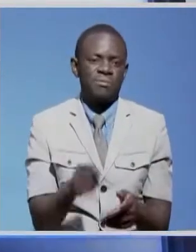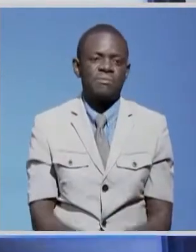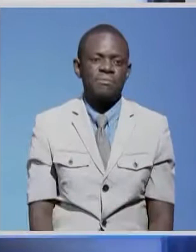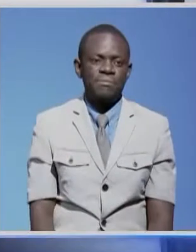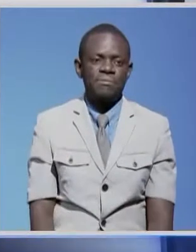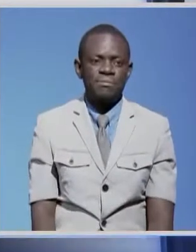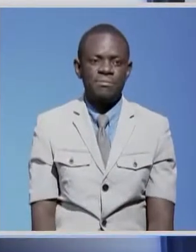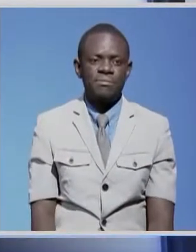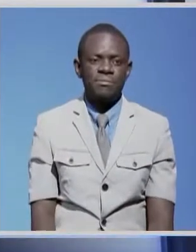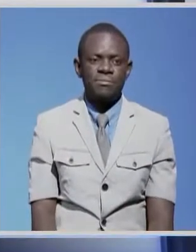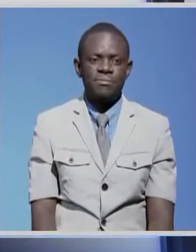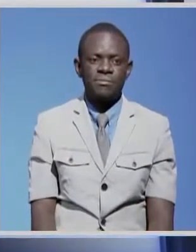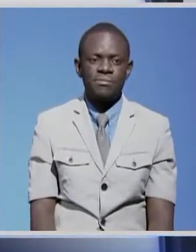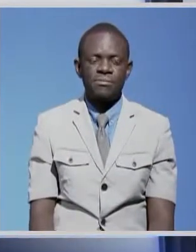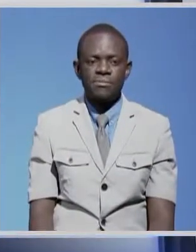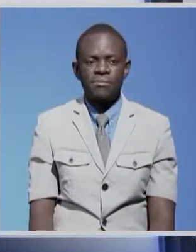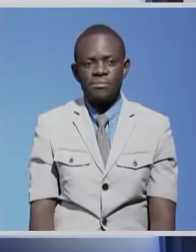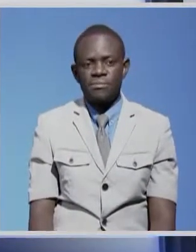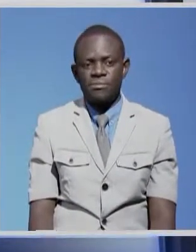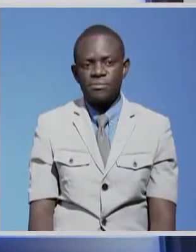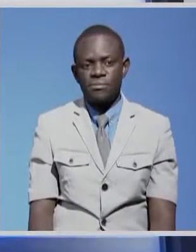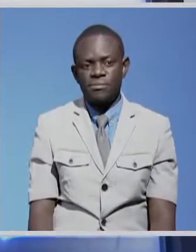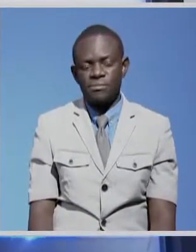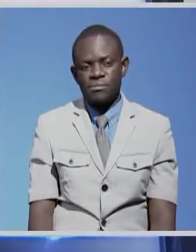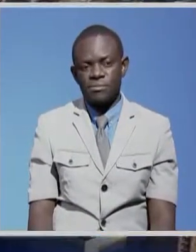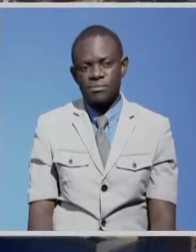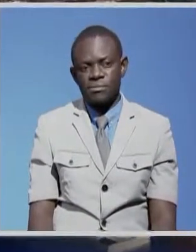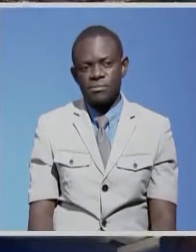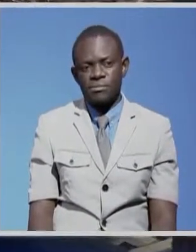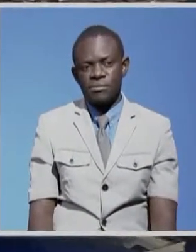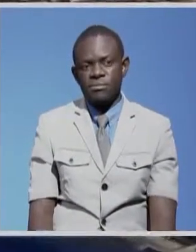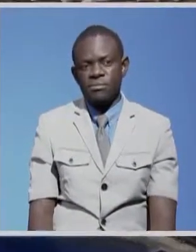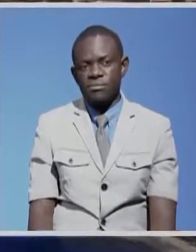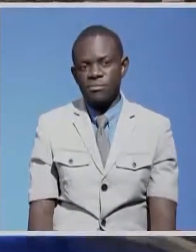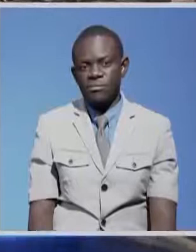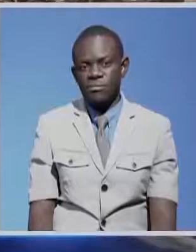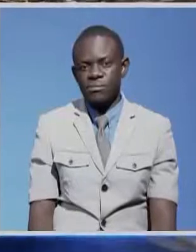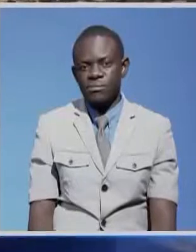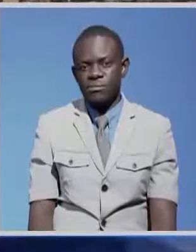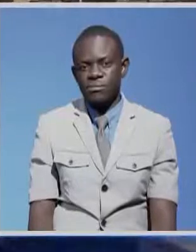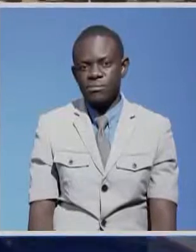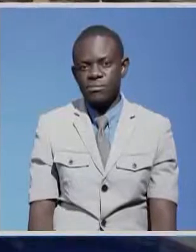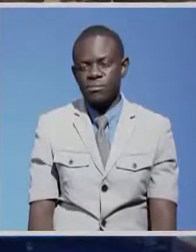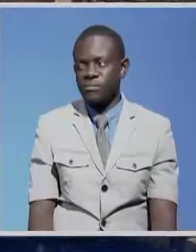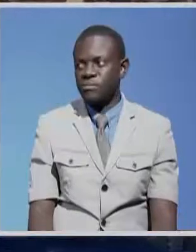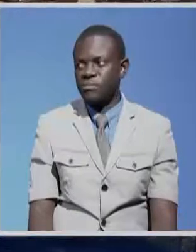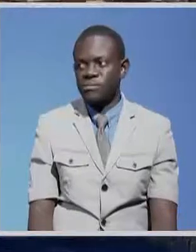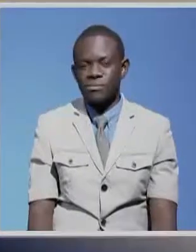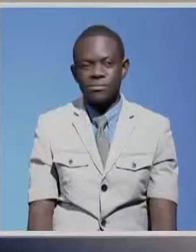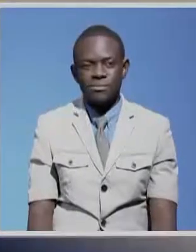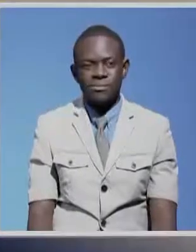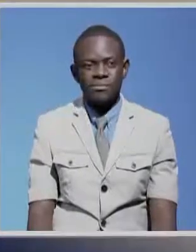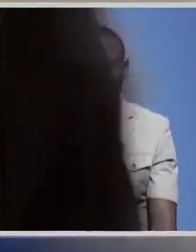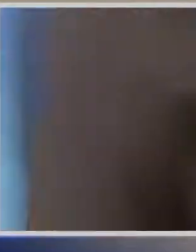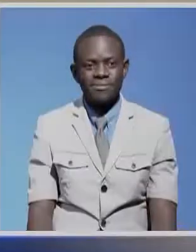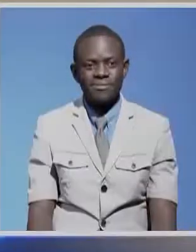8,388 positive cases recorded in just a day globally. As for Zambia, 71 cases of COVID-19